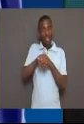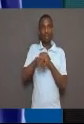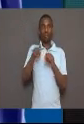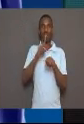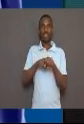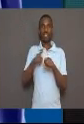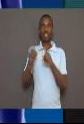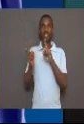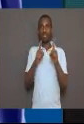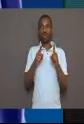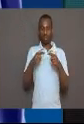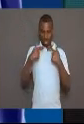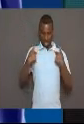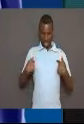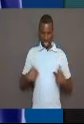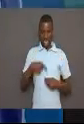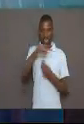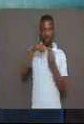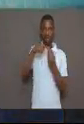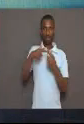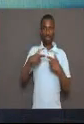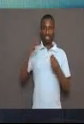the nose and mouth.